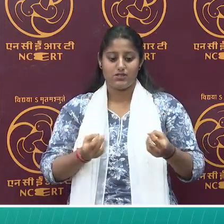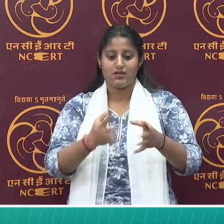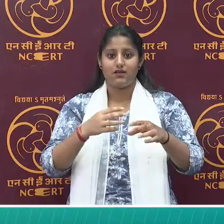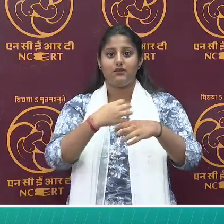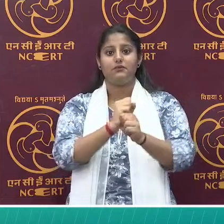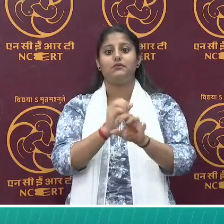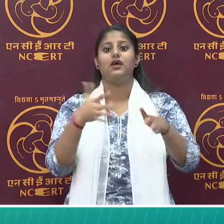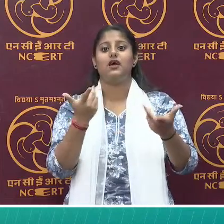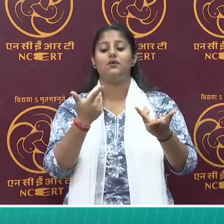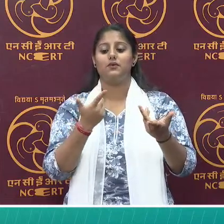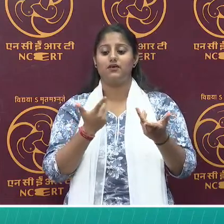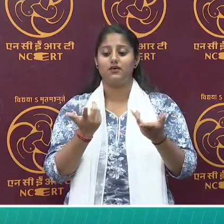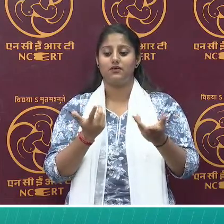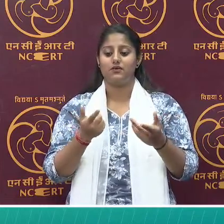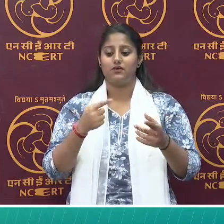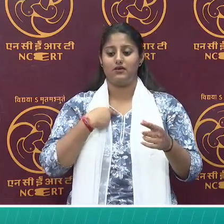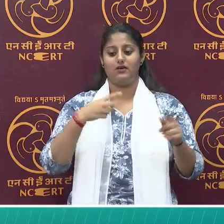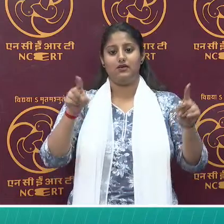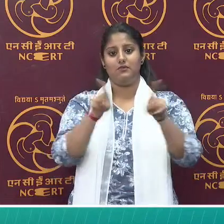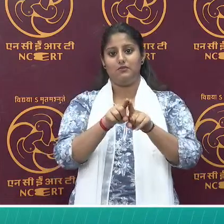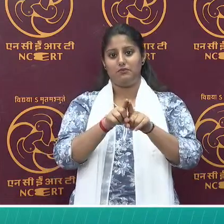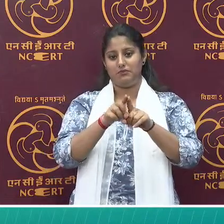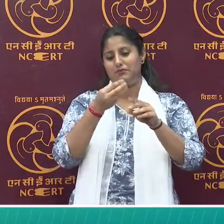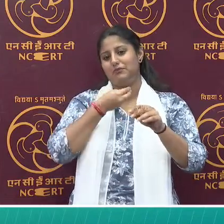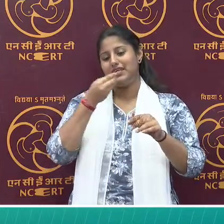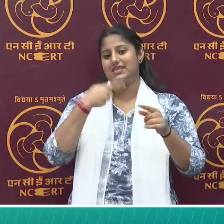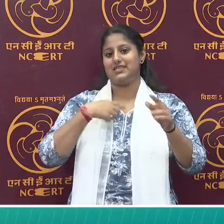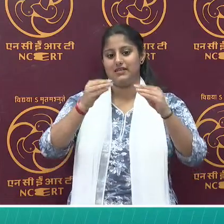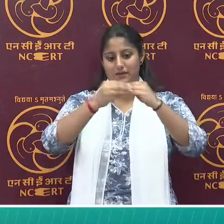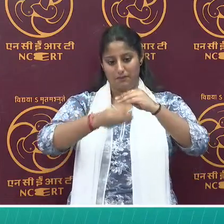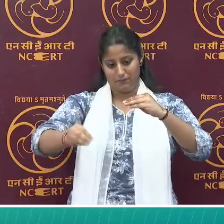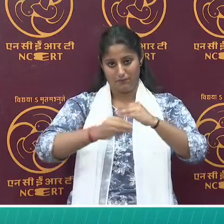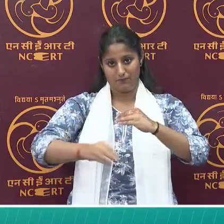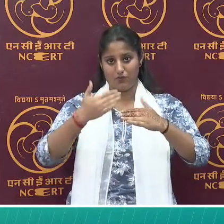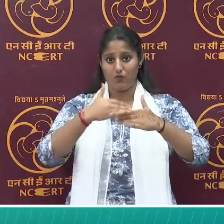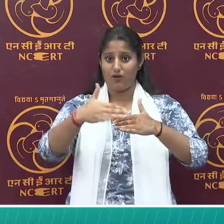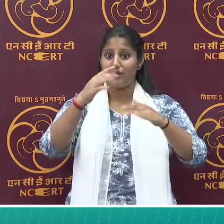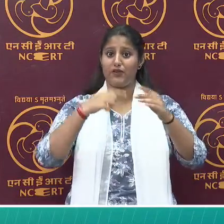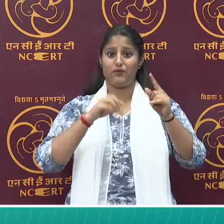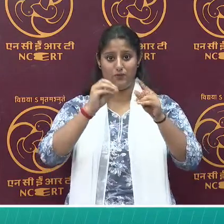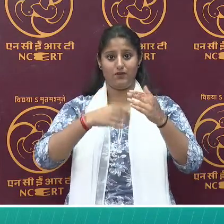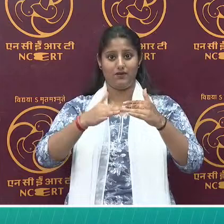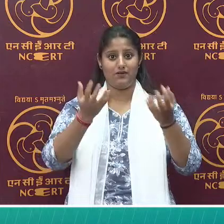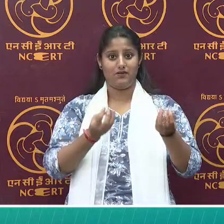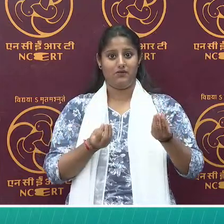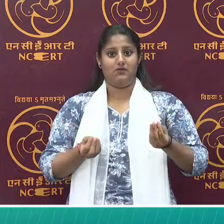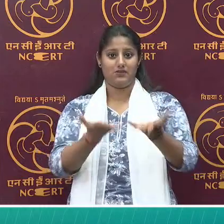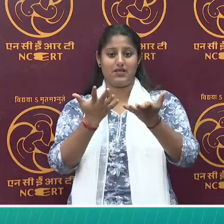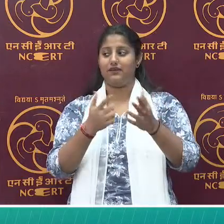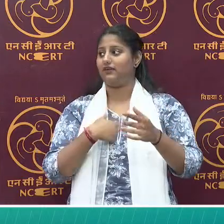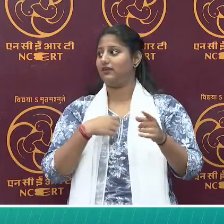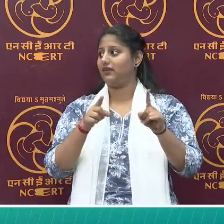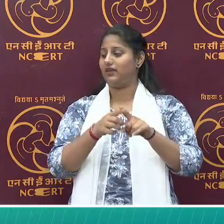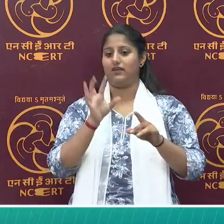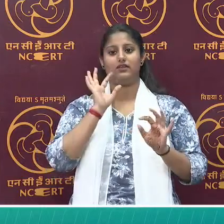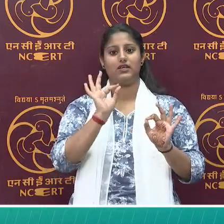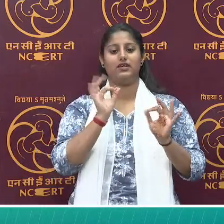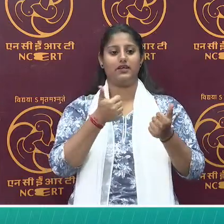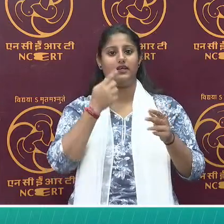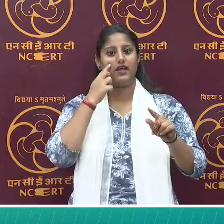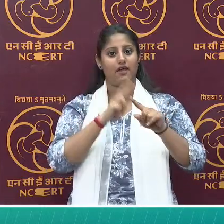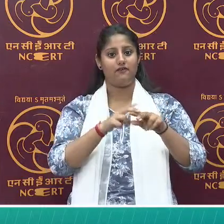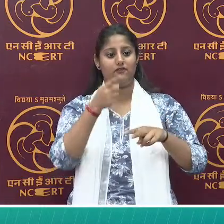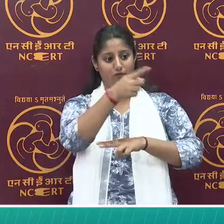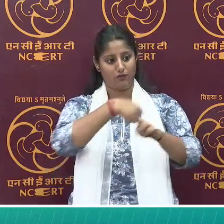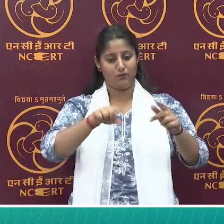the cue, dear viewers. Please complete the poem and send it to us. That will be really great if you try to complete